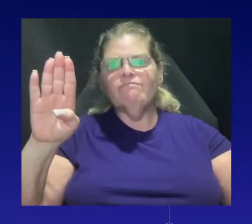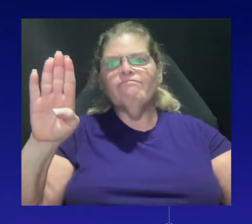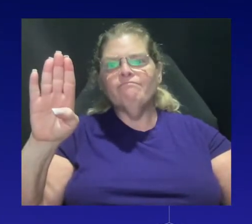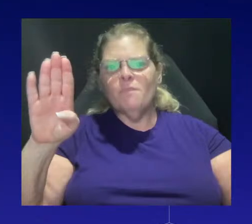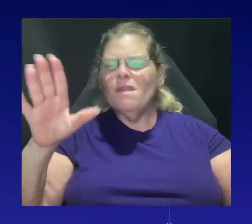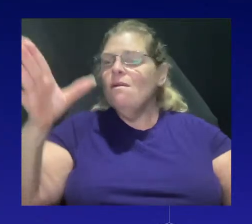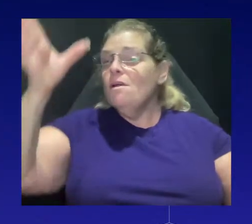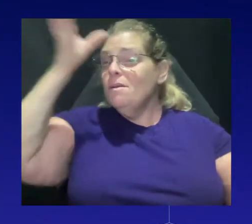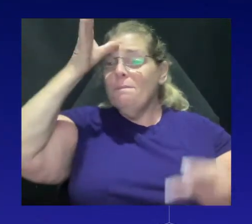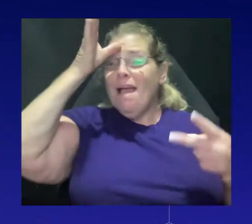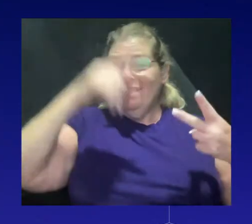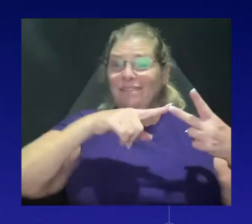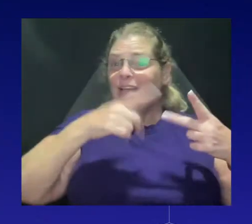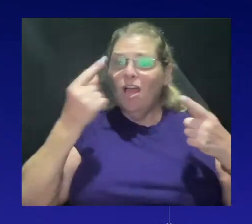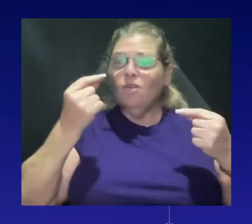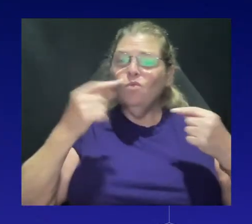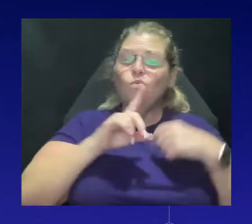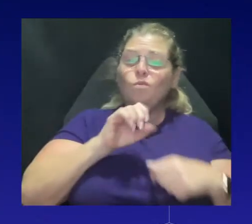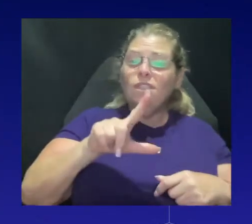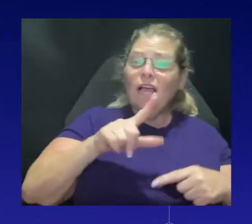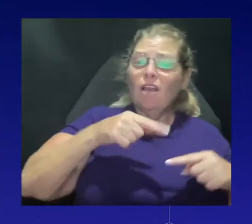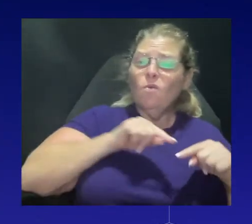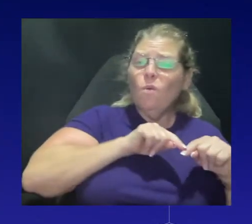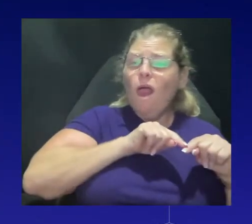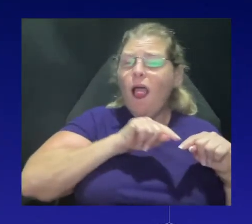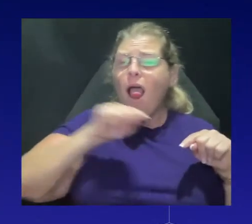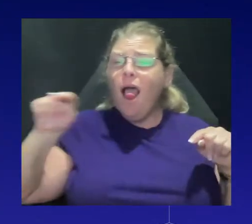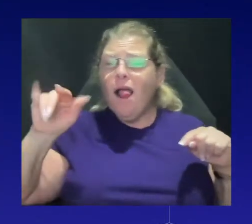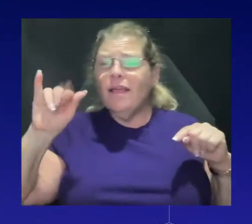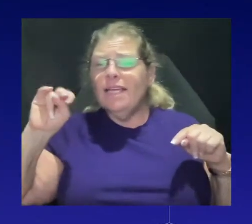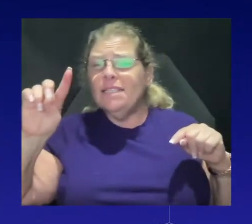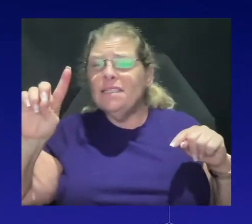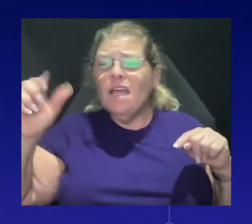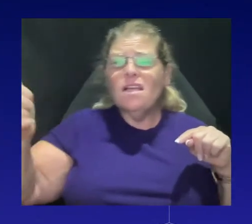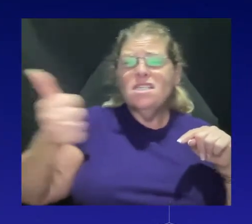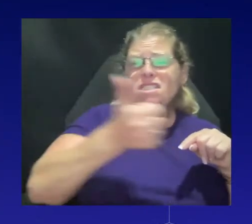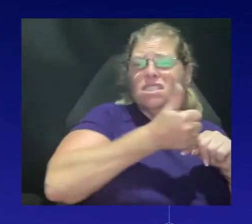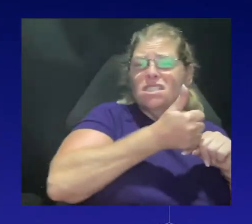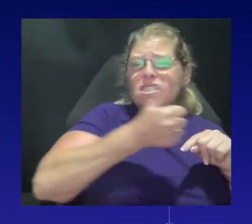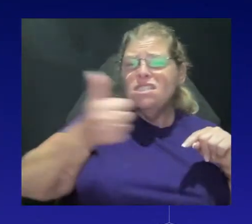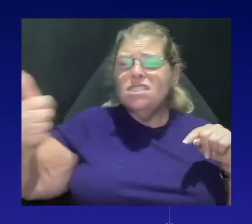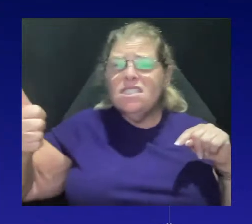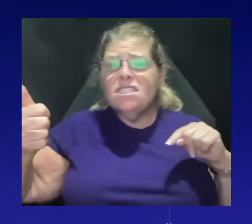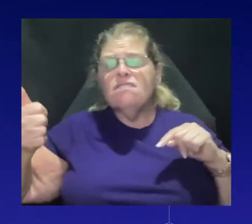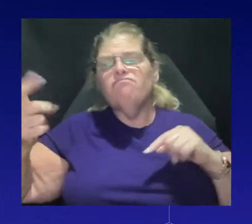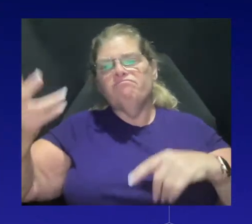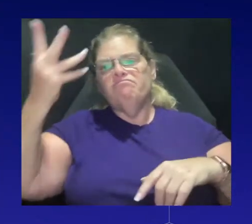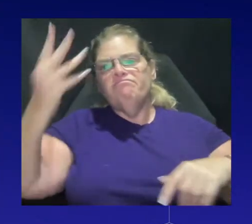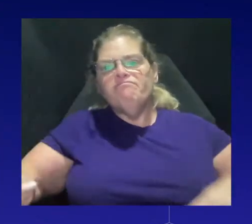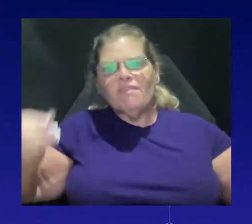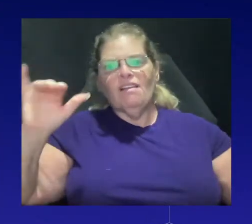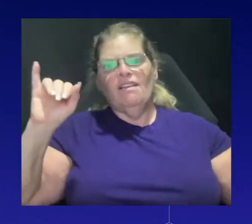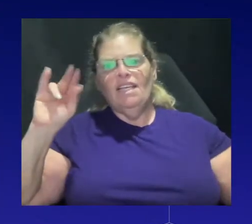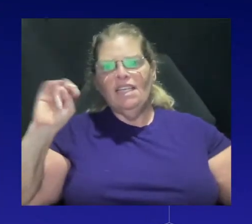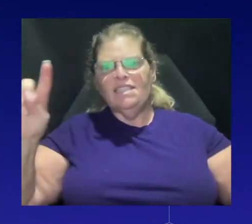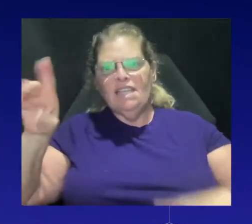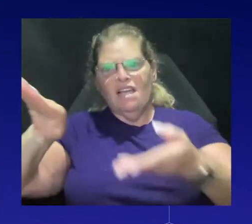Delaware back to Indiana, where he eventually died. We have got to stop these types